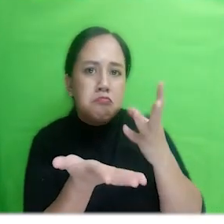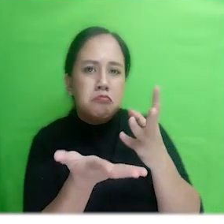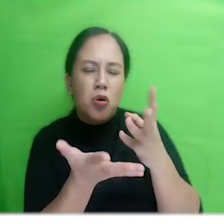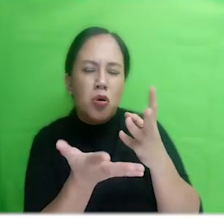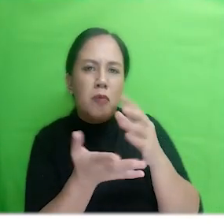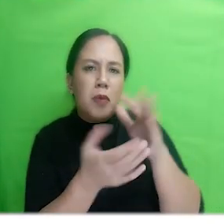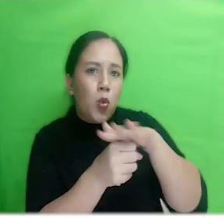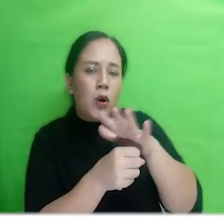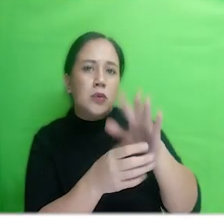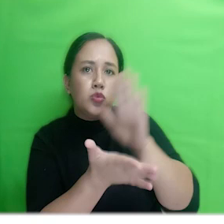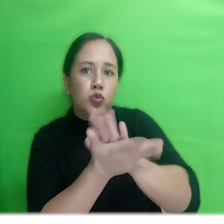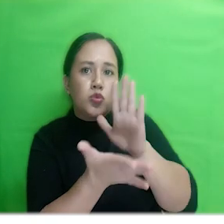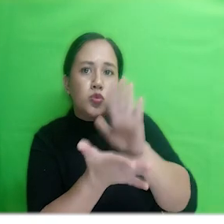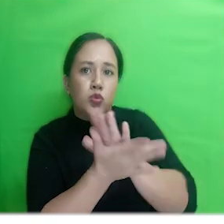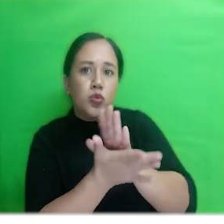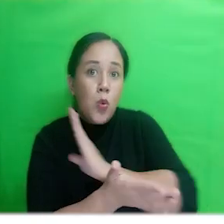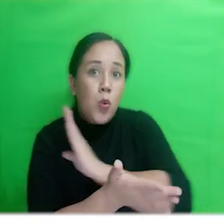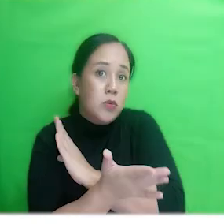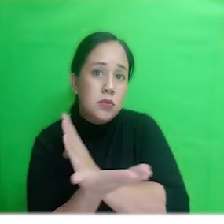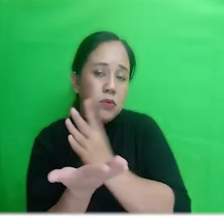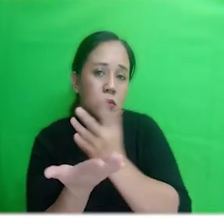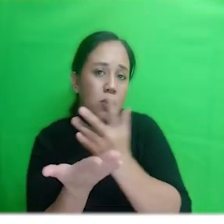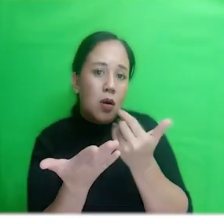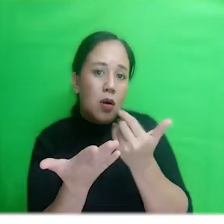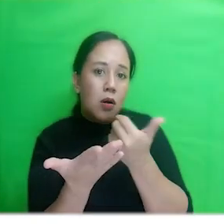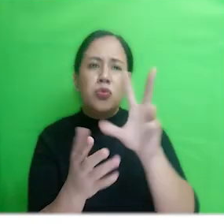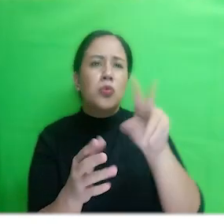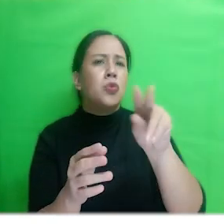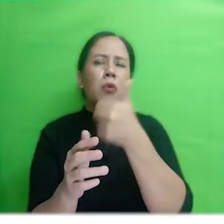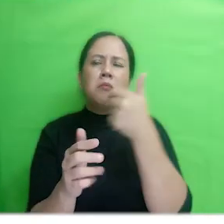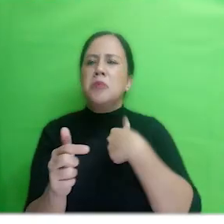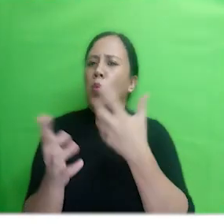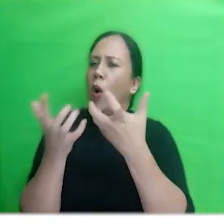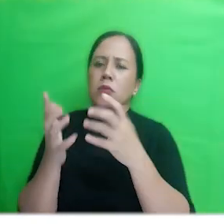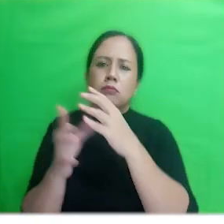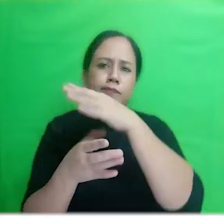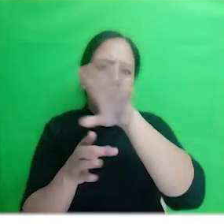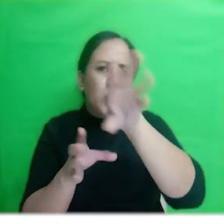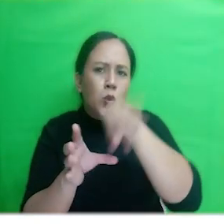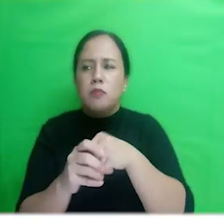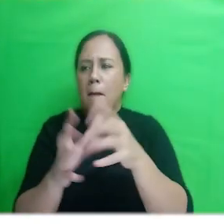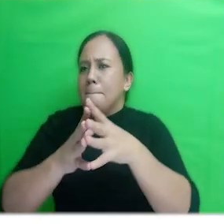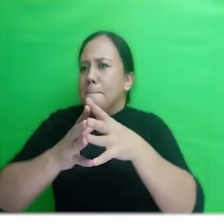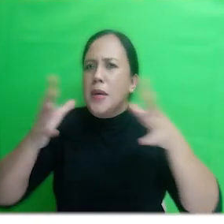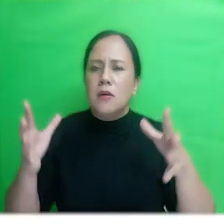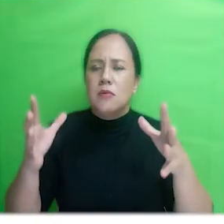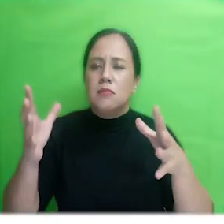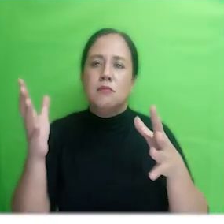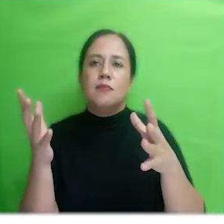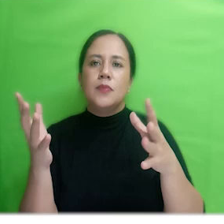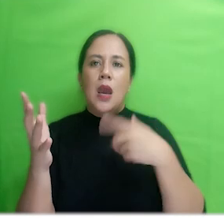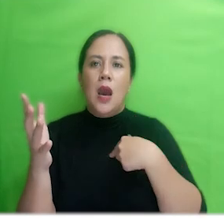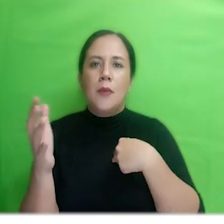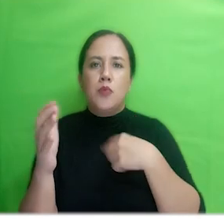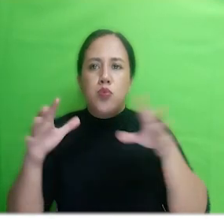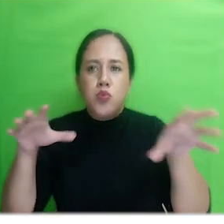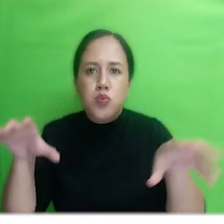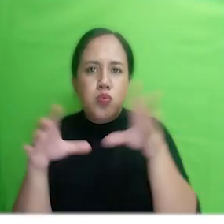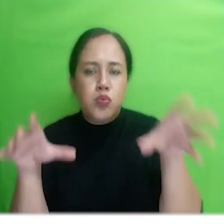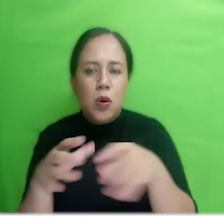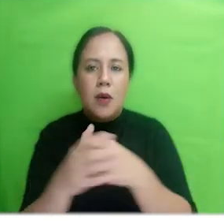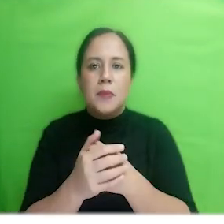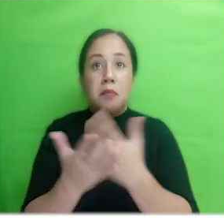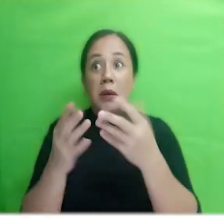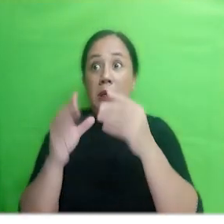local school board? Others might say, no, I want to be part of a bigger effort, maybe